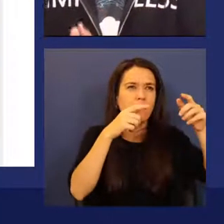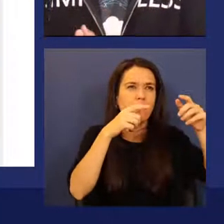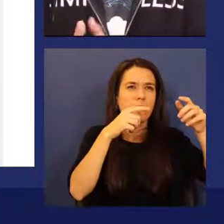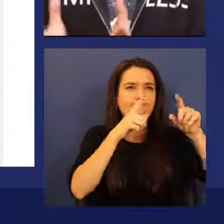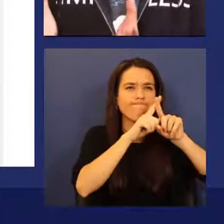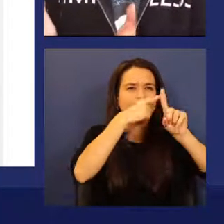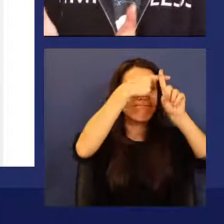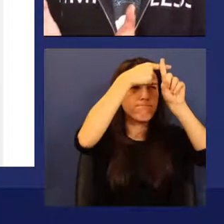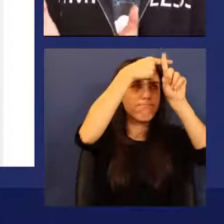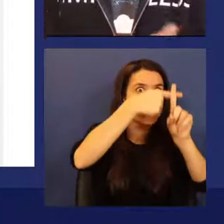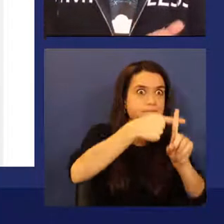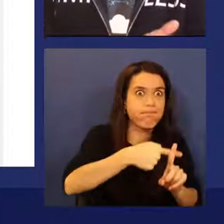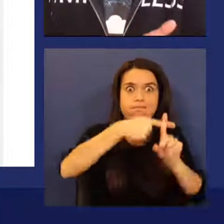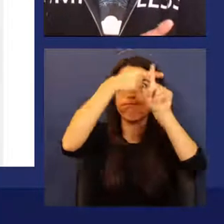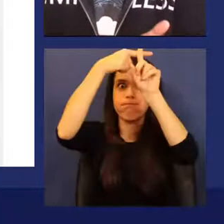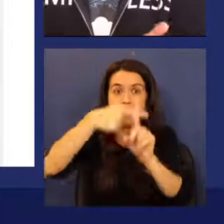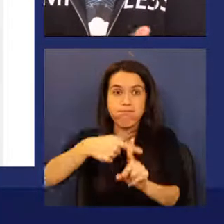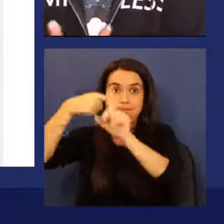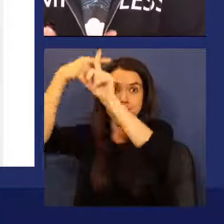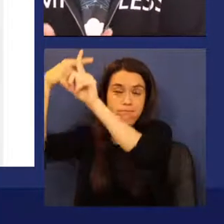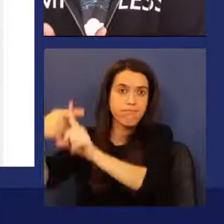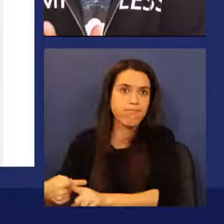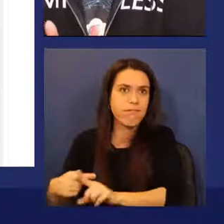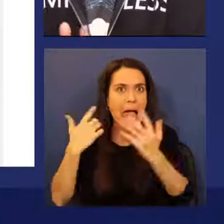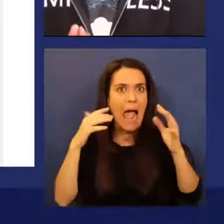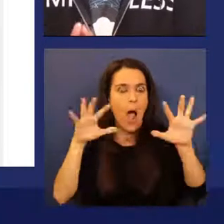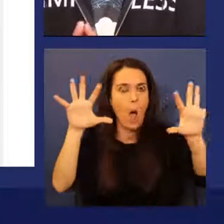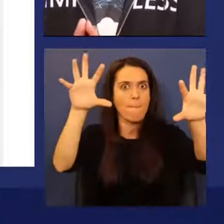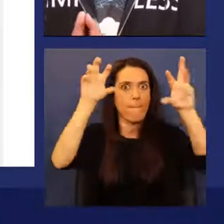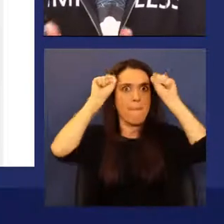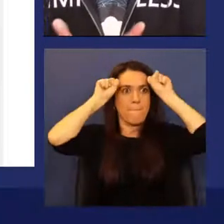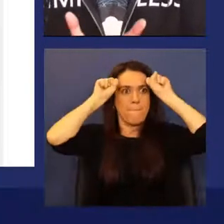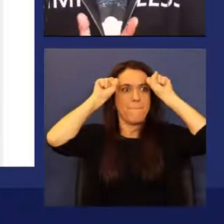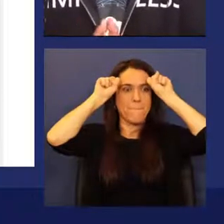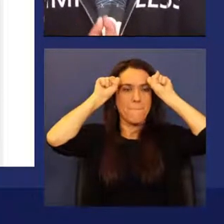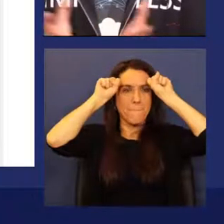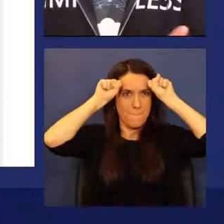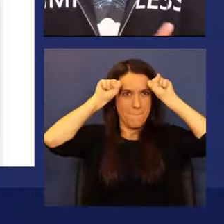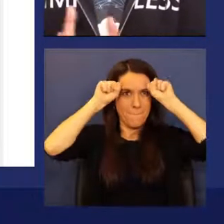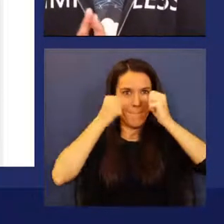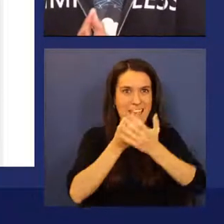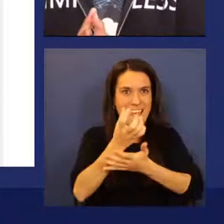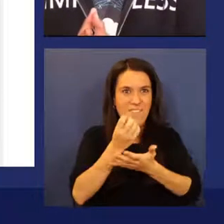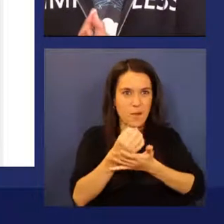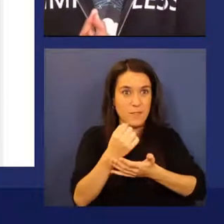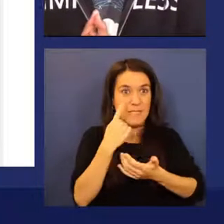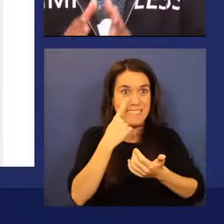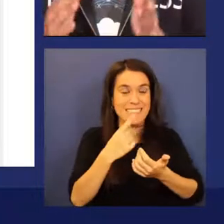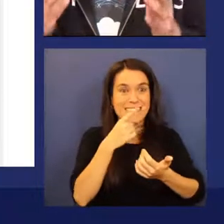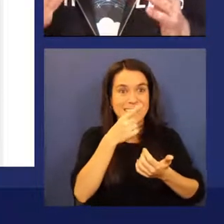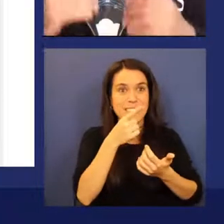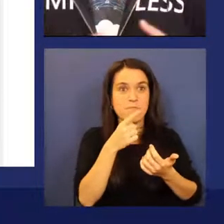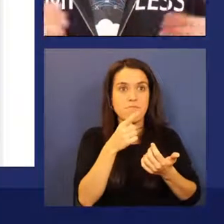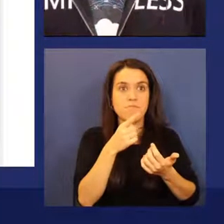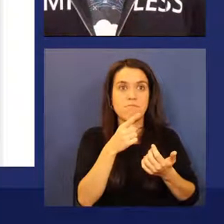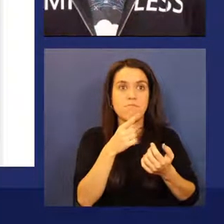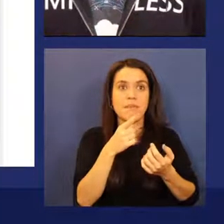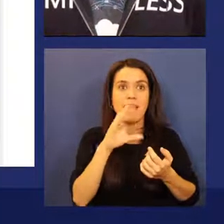in regards to this, call out to one of my colleagues, Casey, because she heard, you know, this story in terms of, you know,